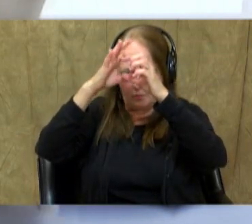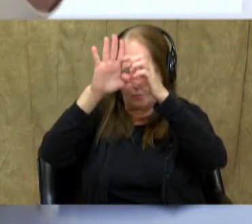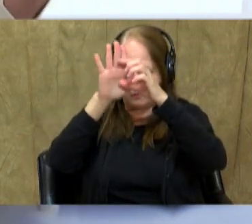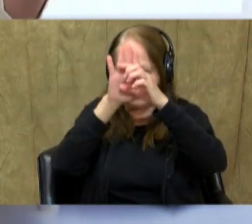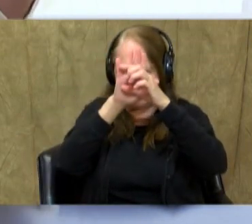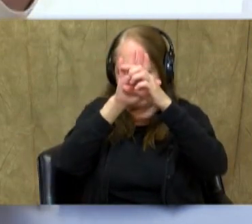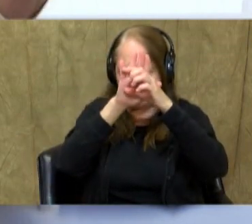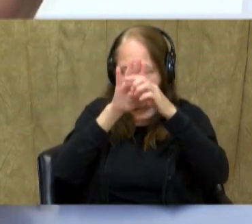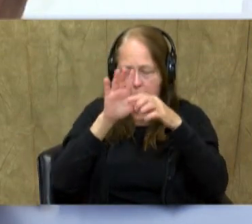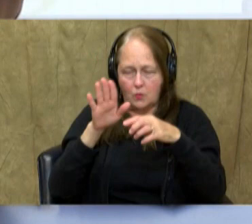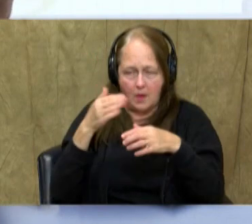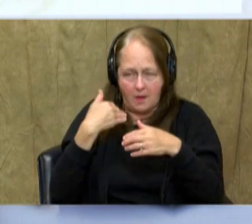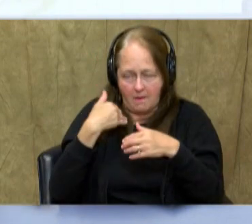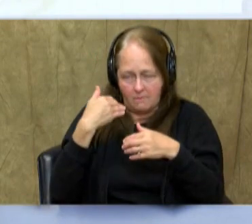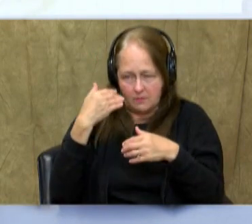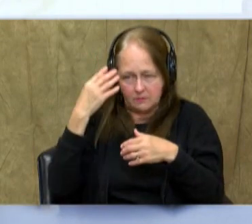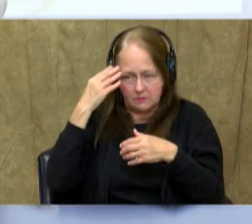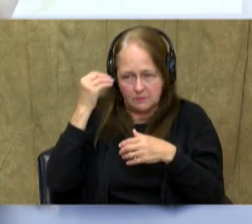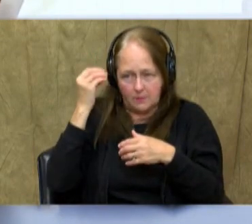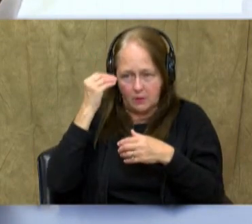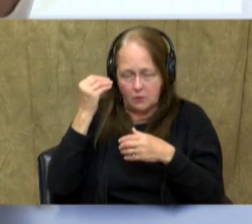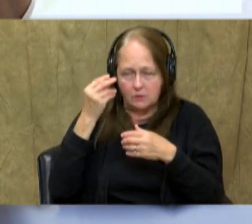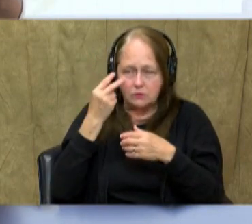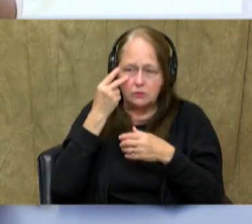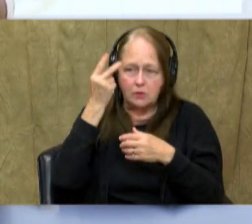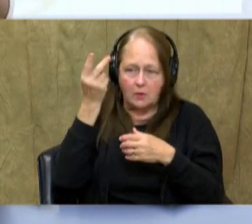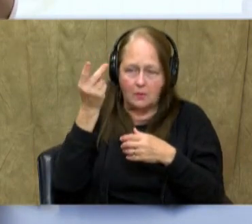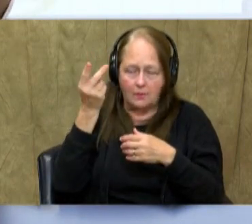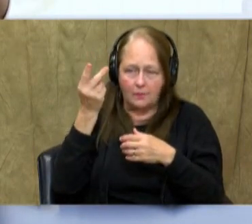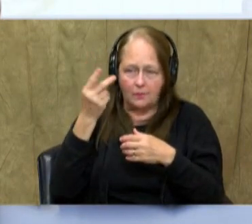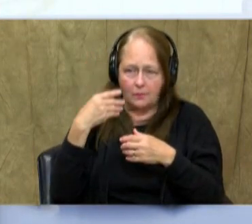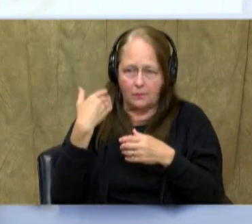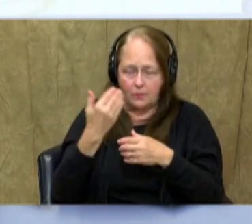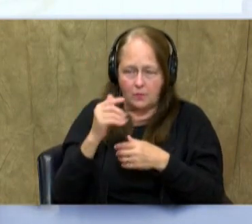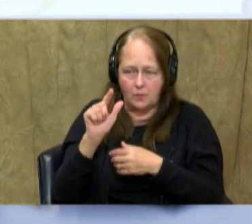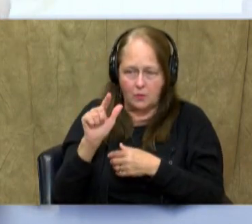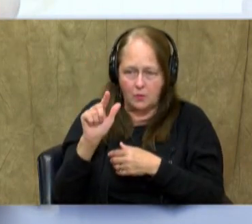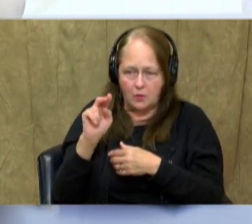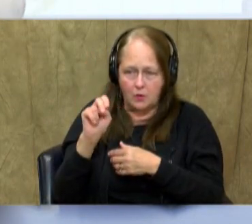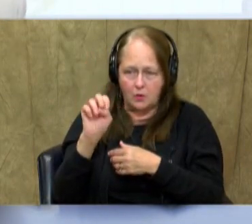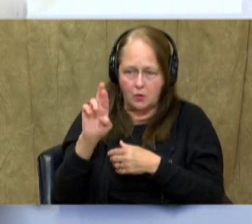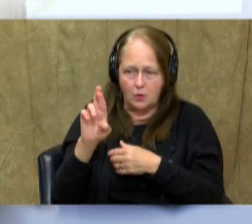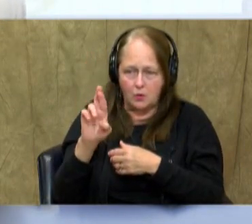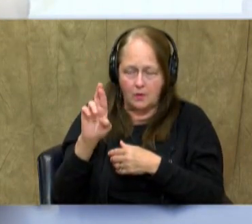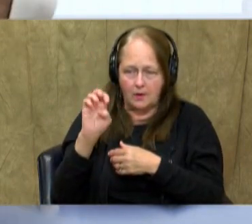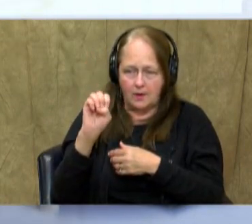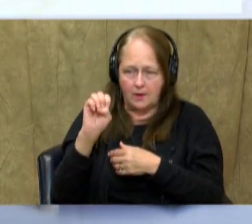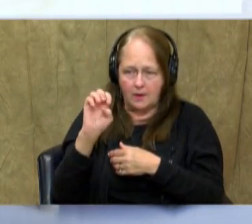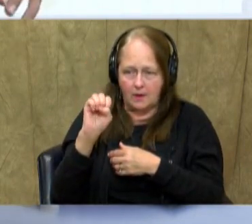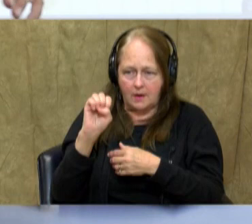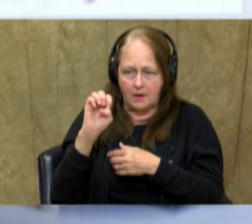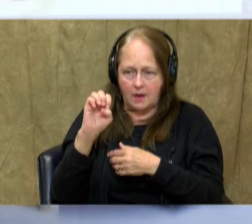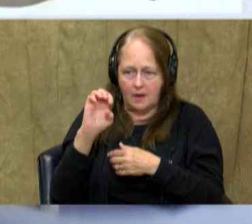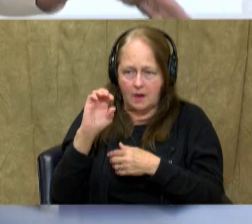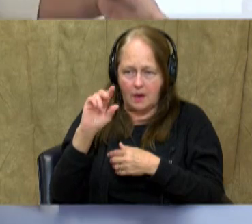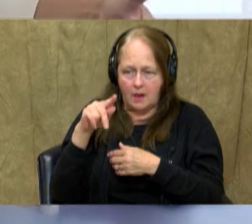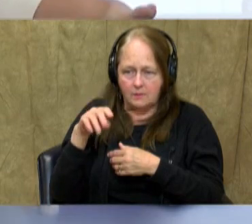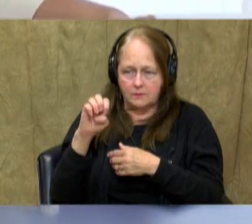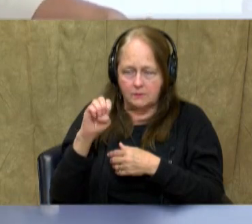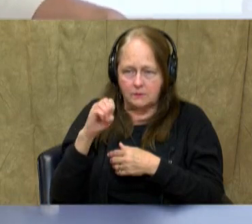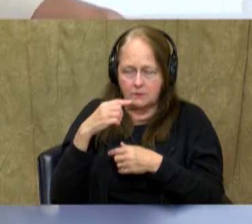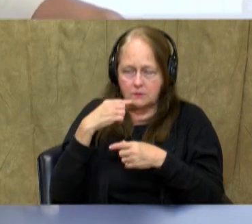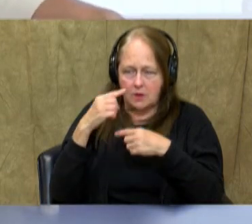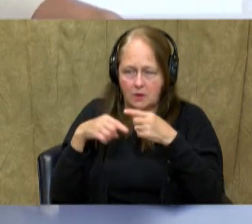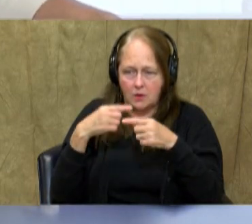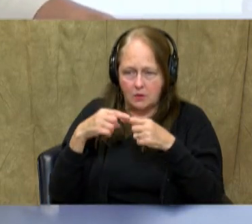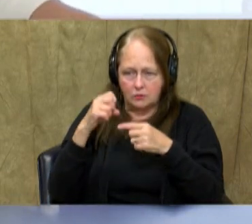So you may have some experience with that. Then we also have lunar eclipses. Eclipses are all